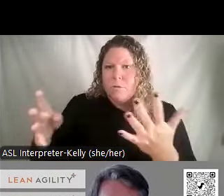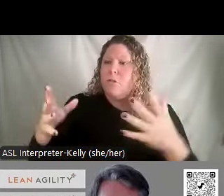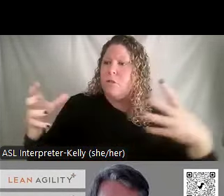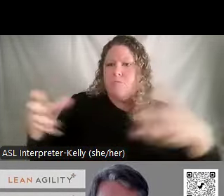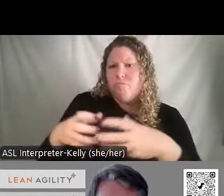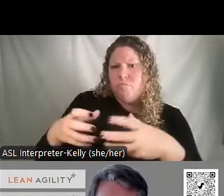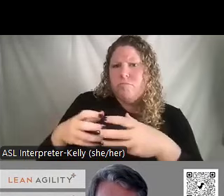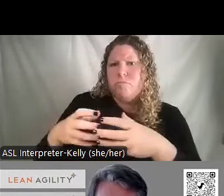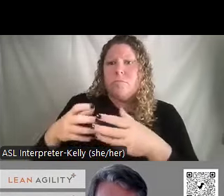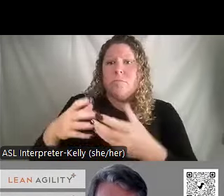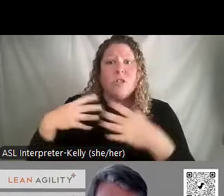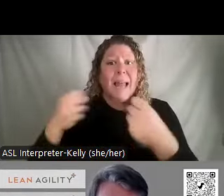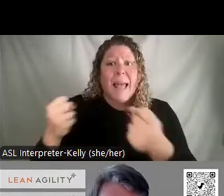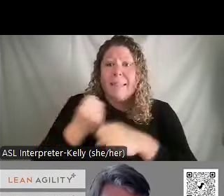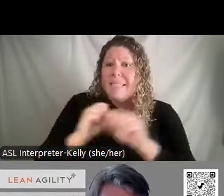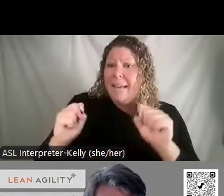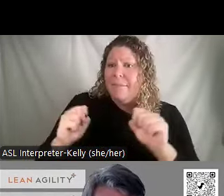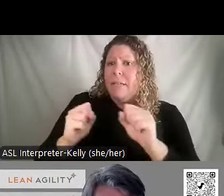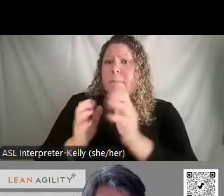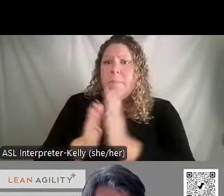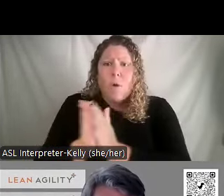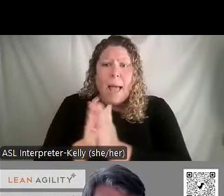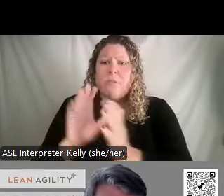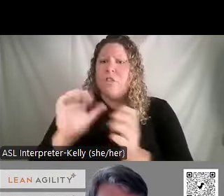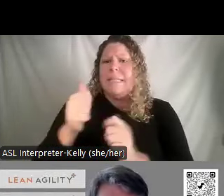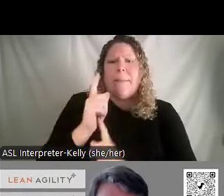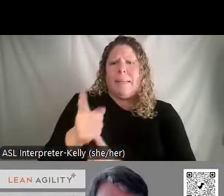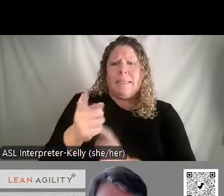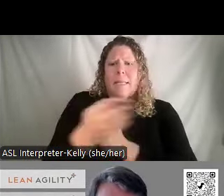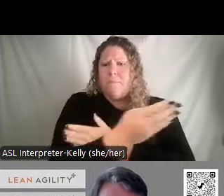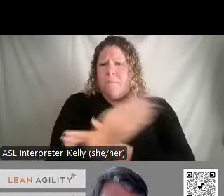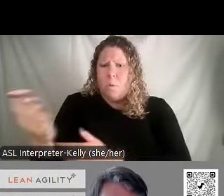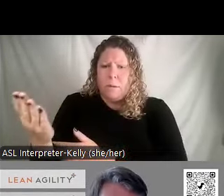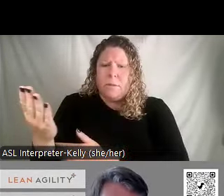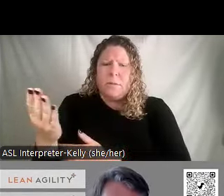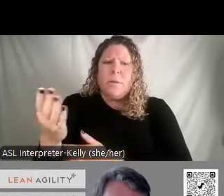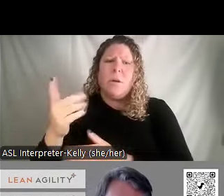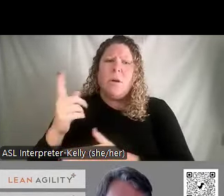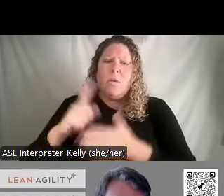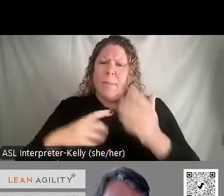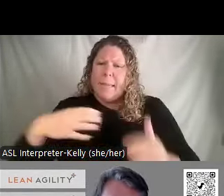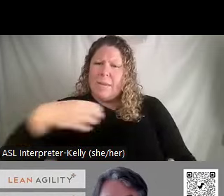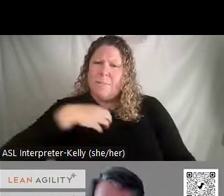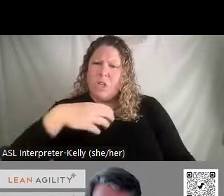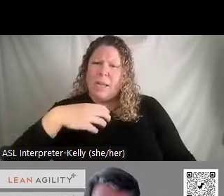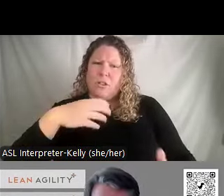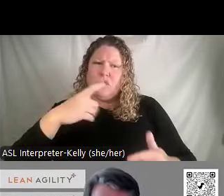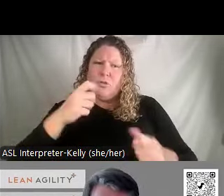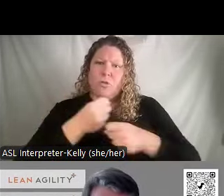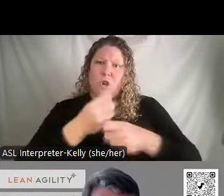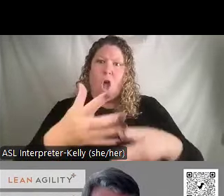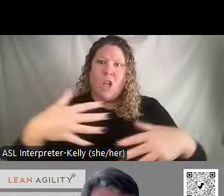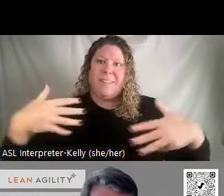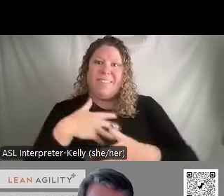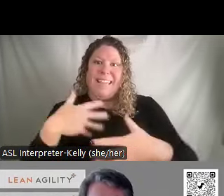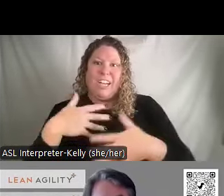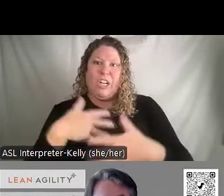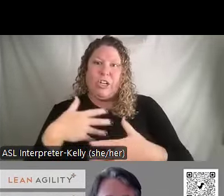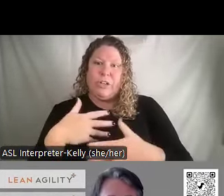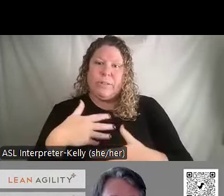deal with health and safety and morale issues, 10 minutes to do that. What might be a fear-mongering objection to this idea of a 10-minute huddle?